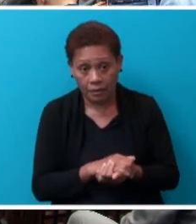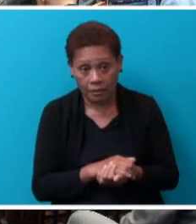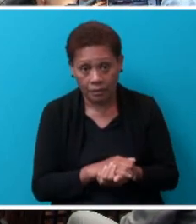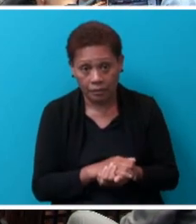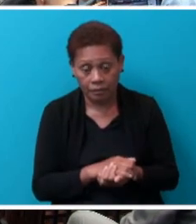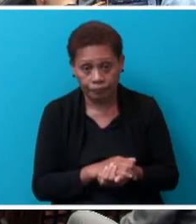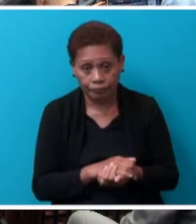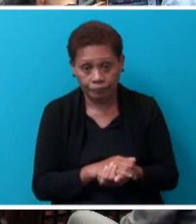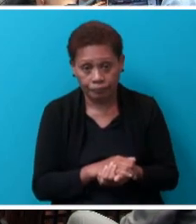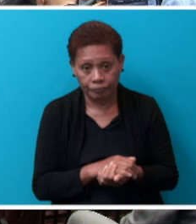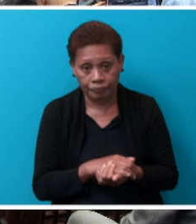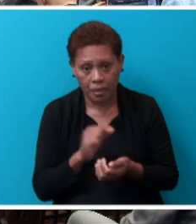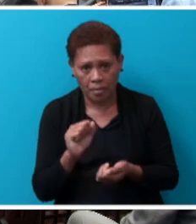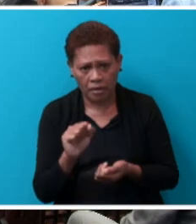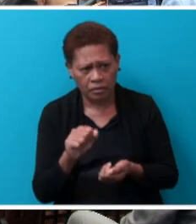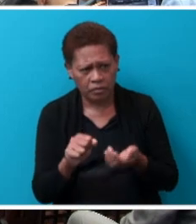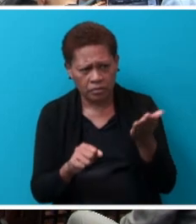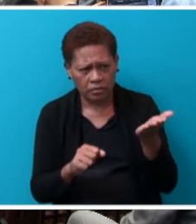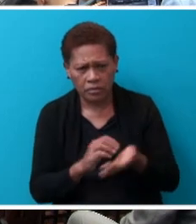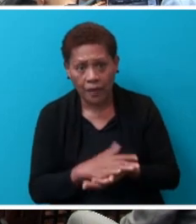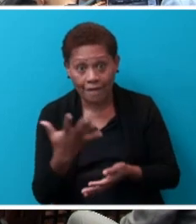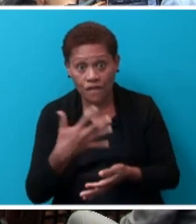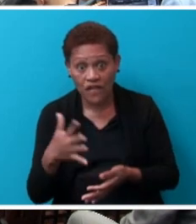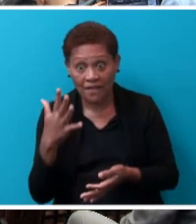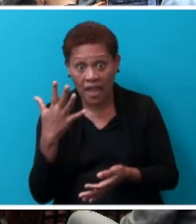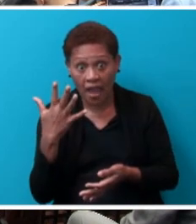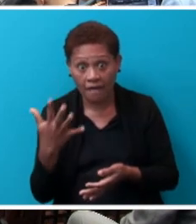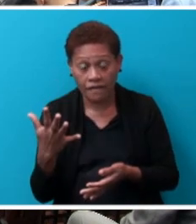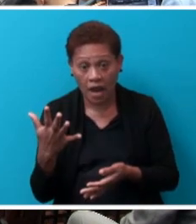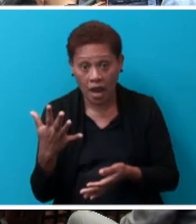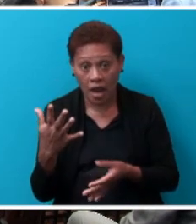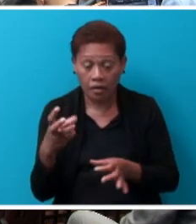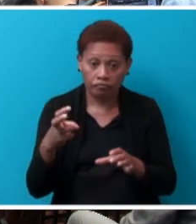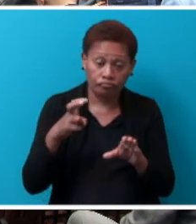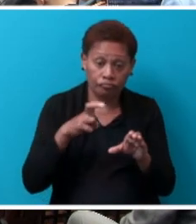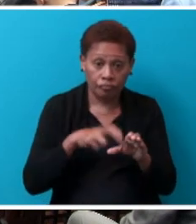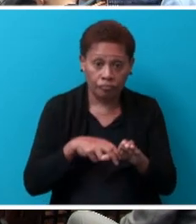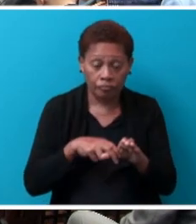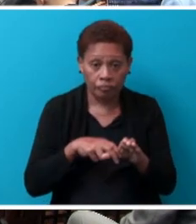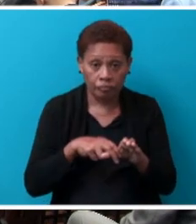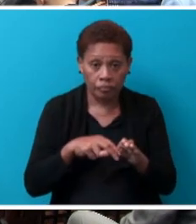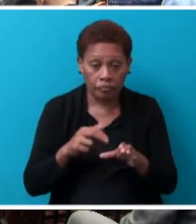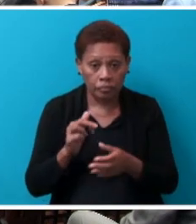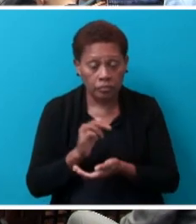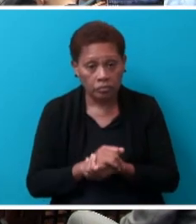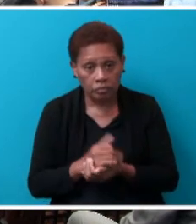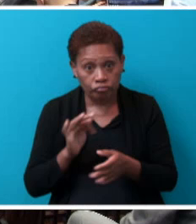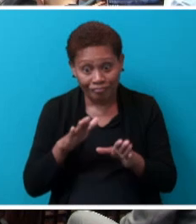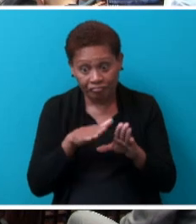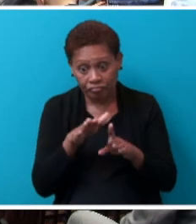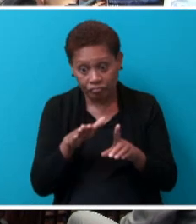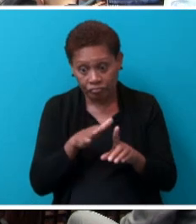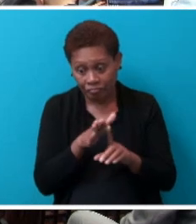bus carrying 55 Sheraton workers veered off the road near the Denarau